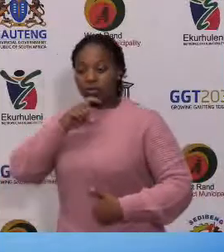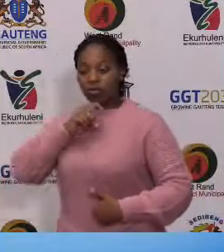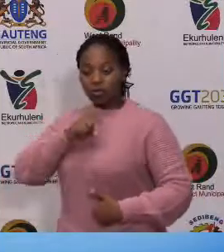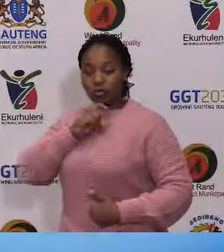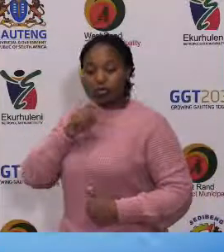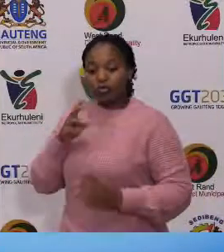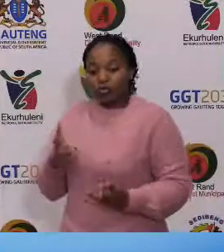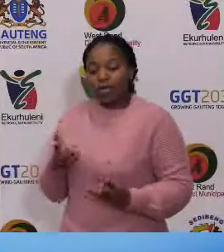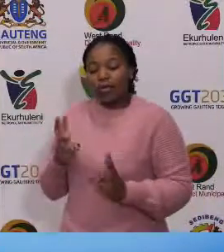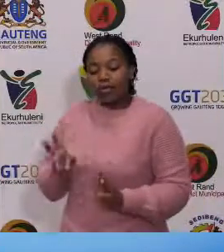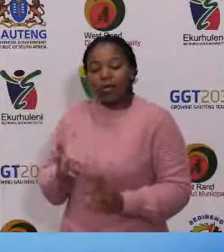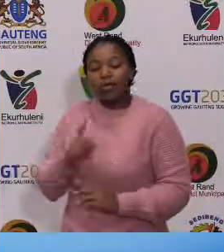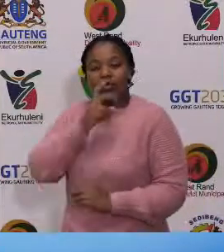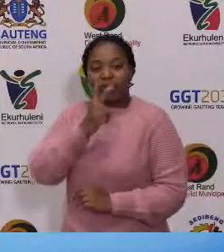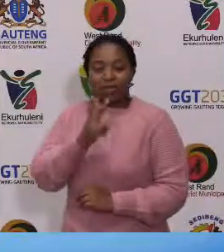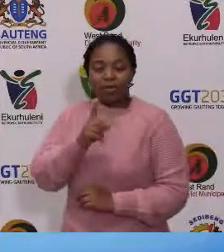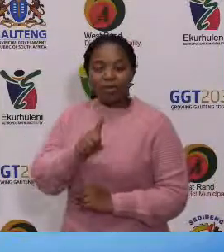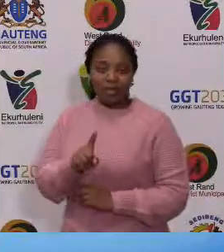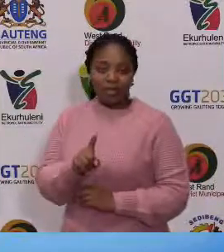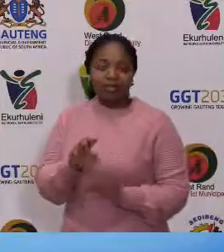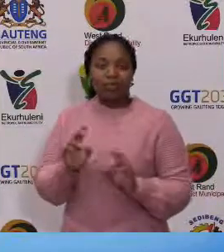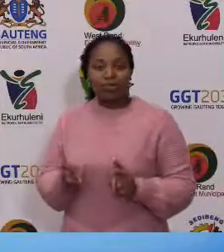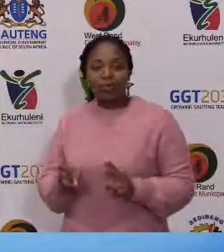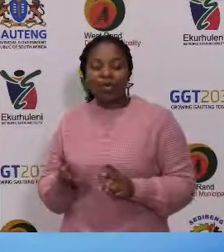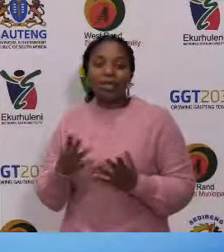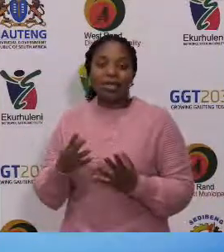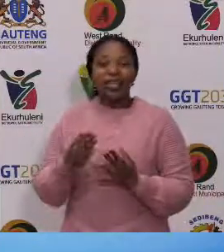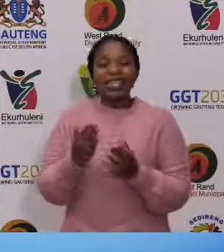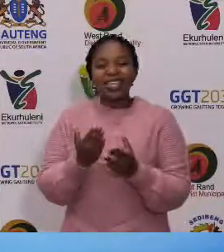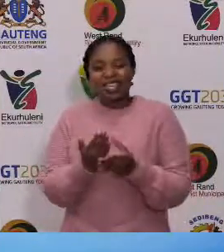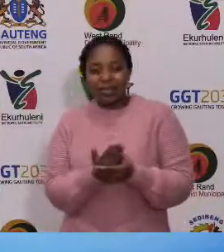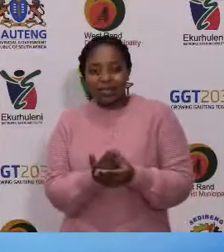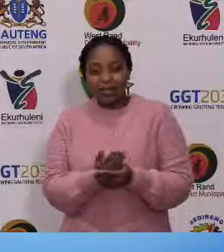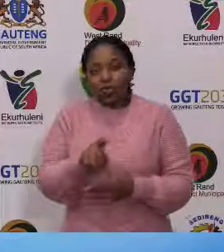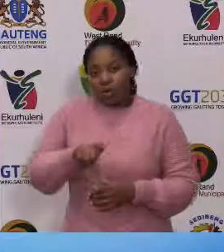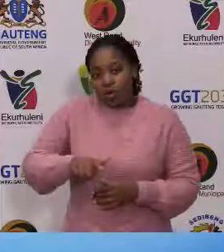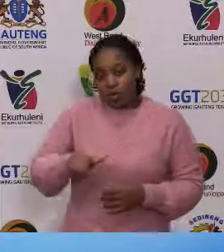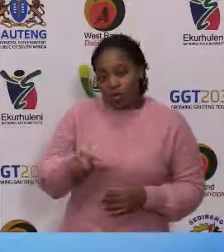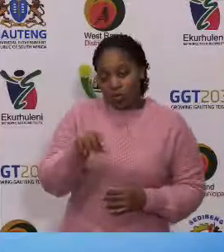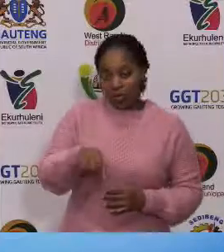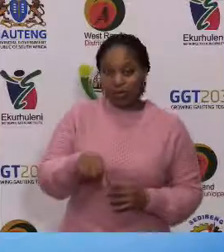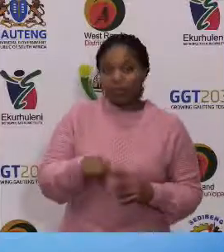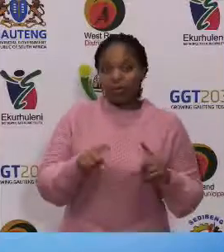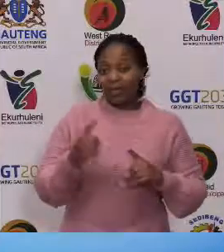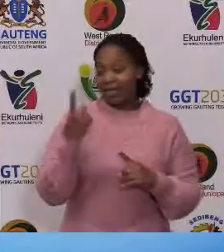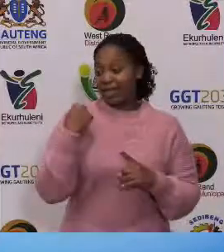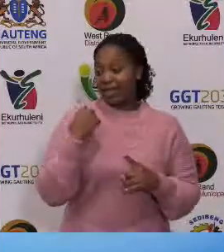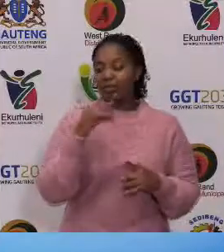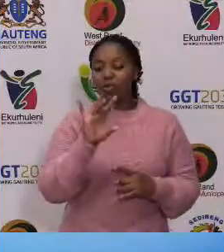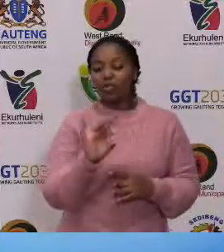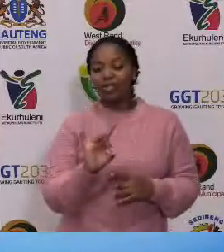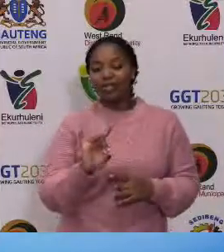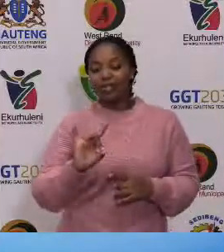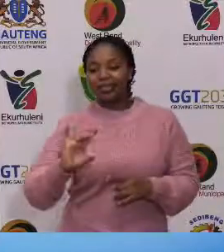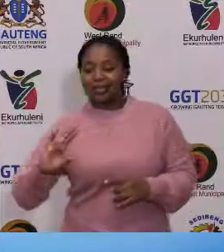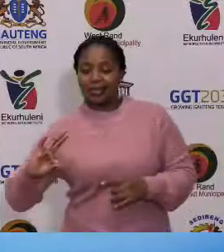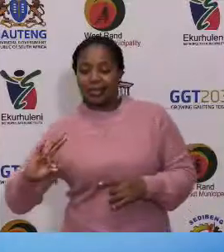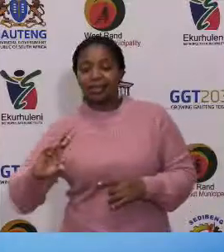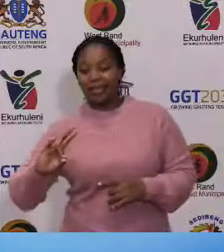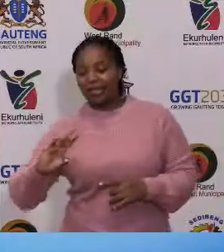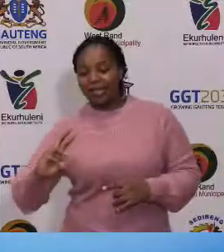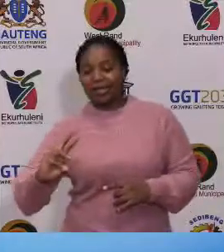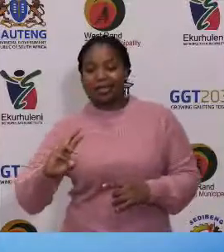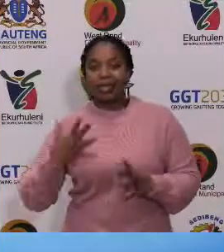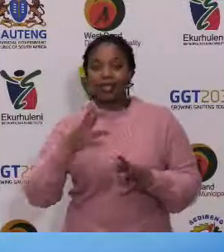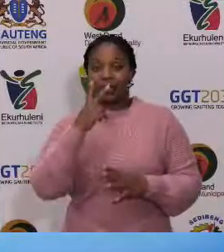that on Monday, Tuesday, the cases are fairly low. They escalate on Wednesday, Thursday, Friday, they're fairly high, and then they come down on Saturday